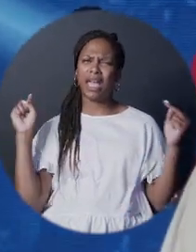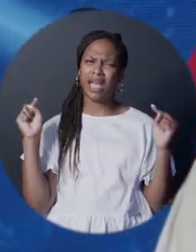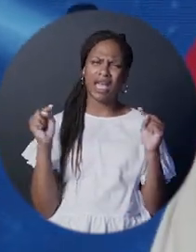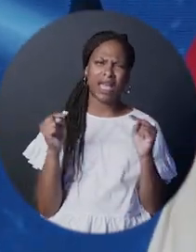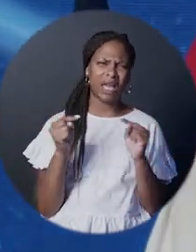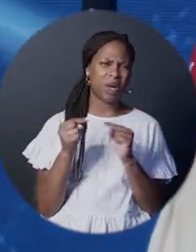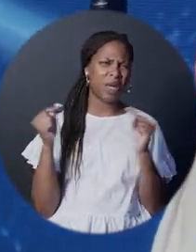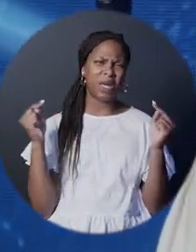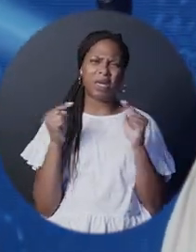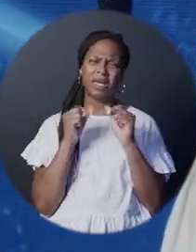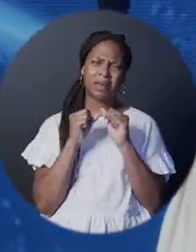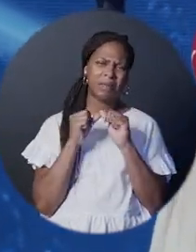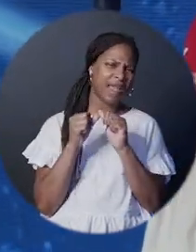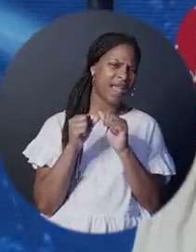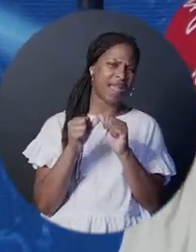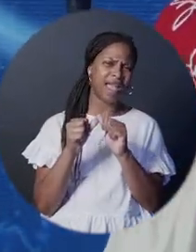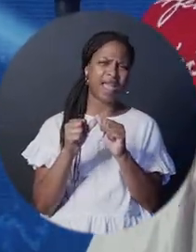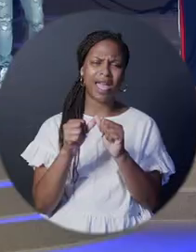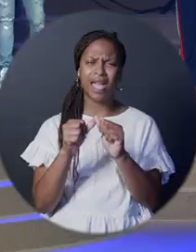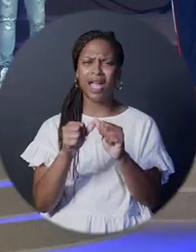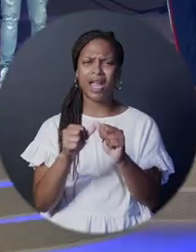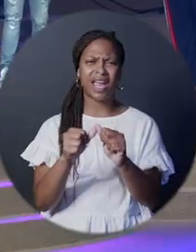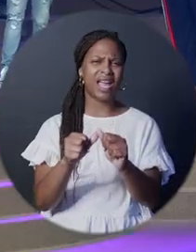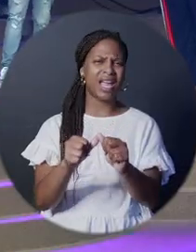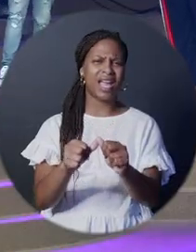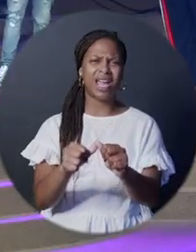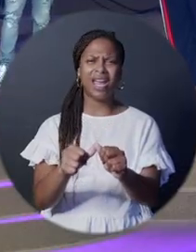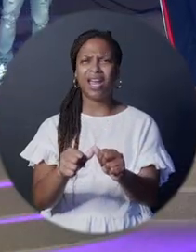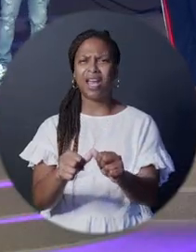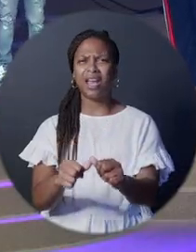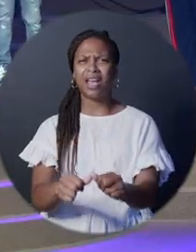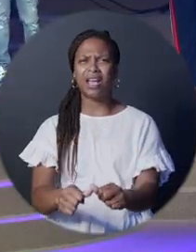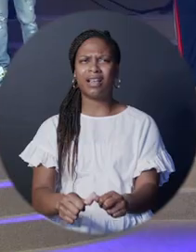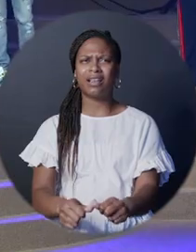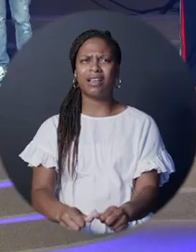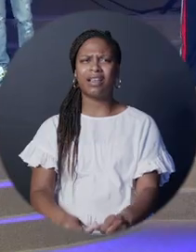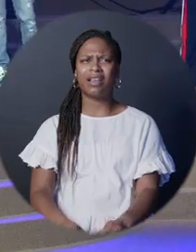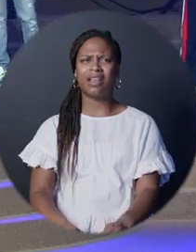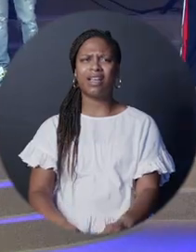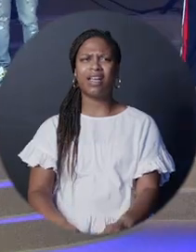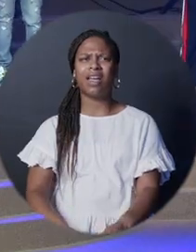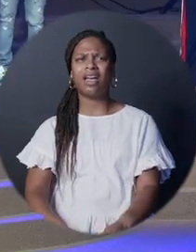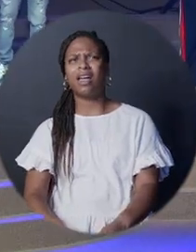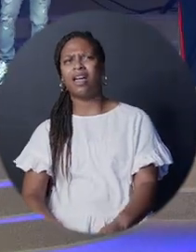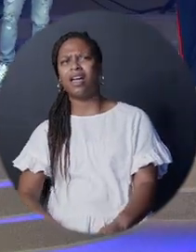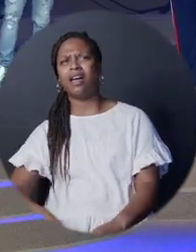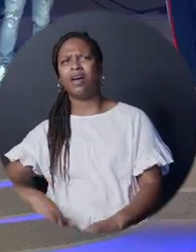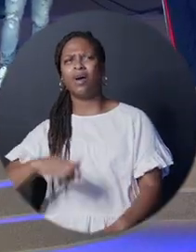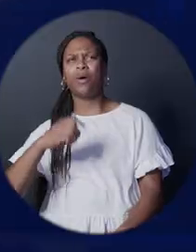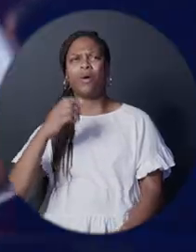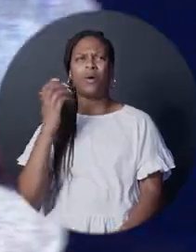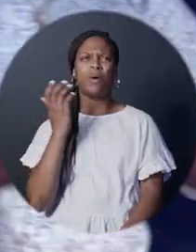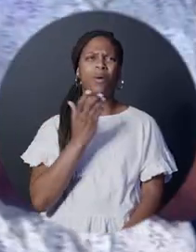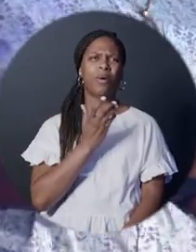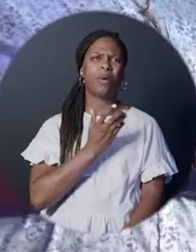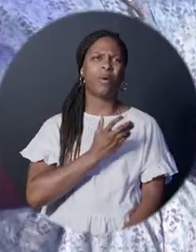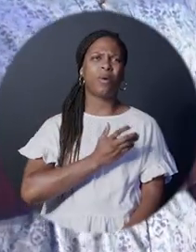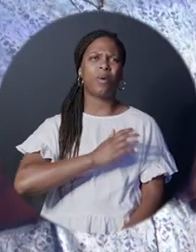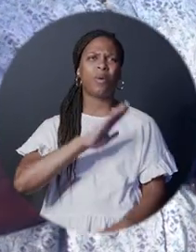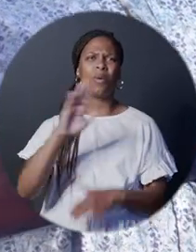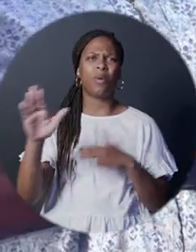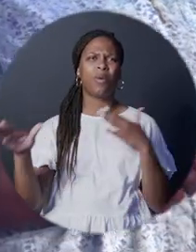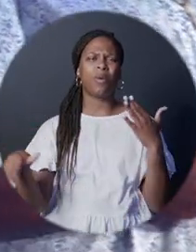what needless pain we bear. Tati, and it's not half, but it's what?